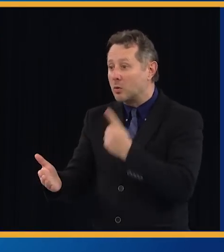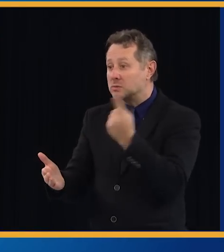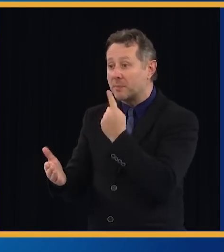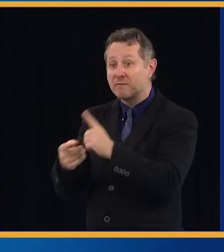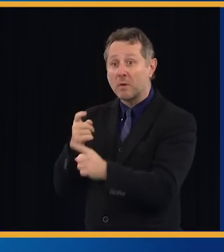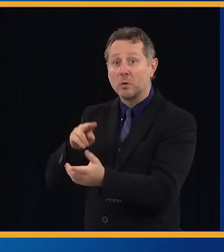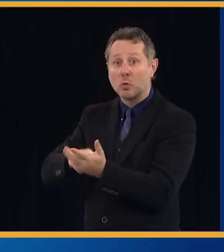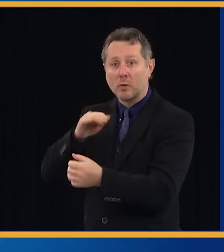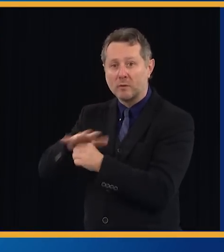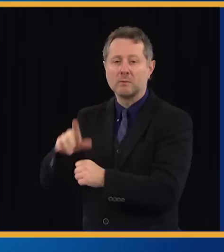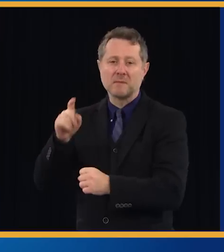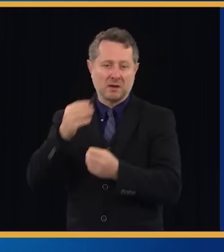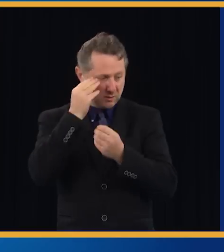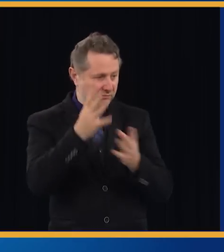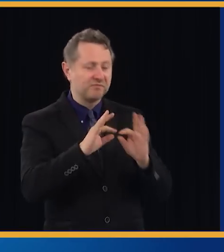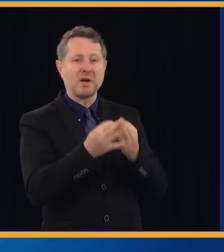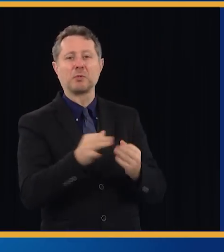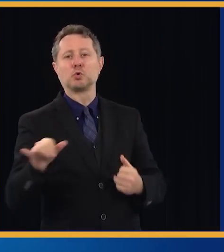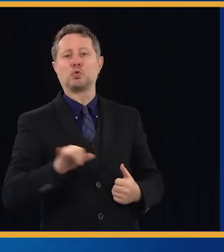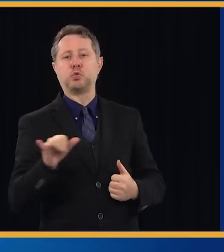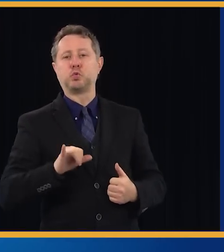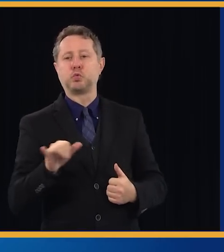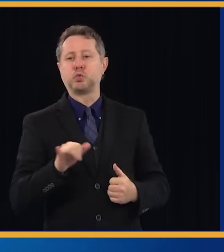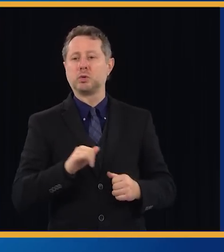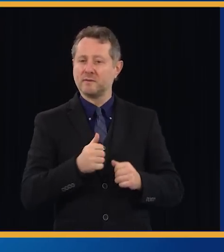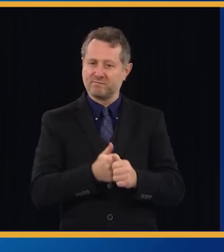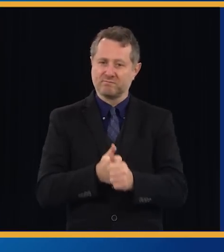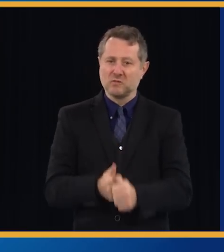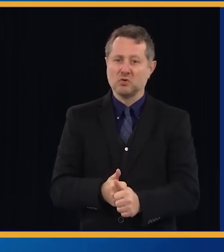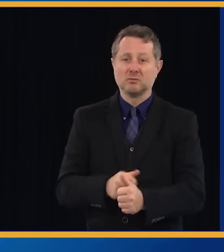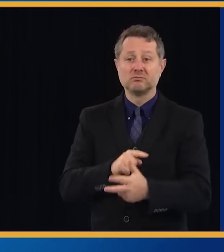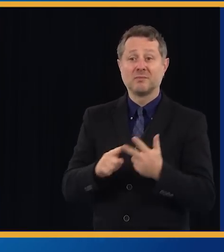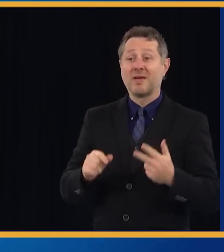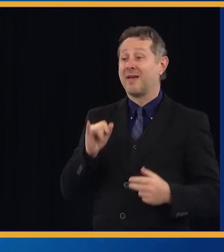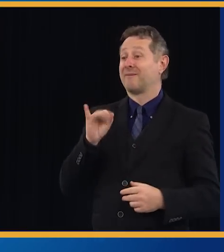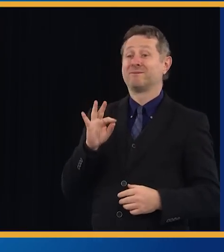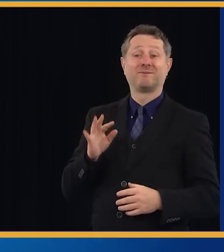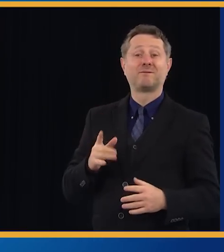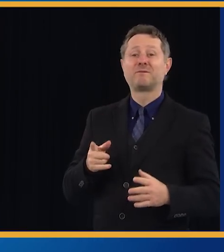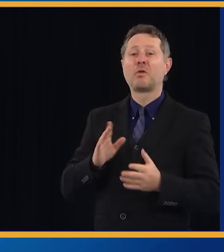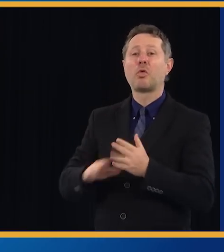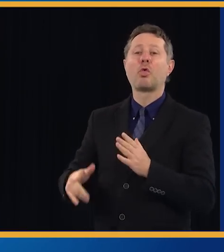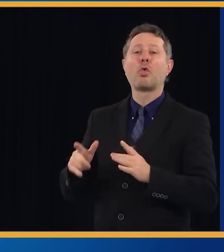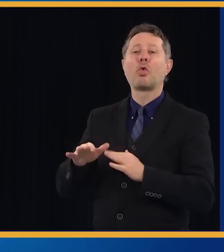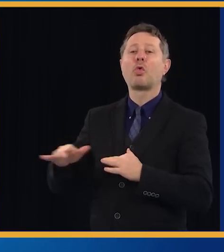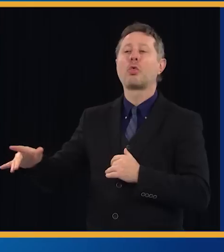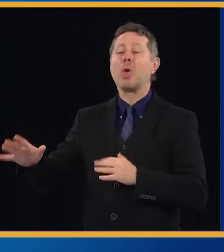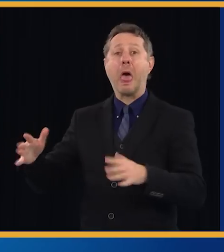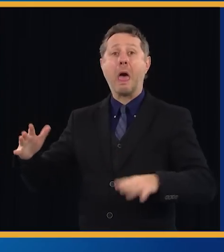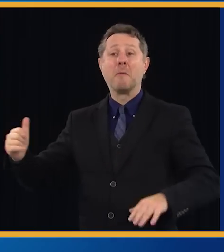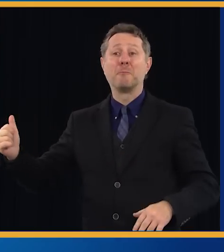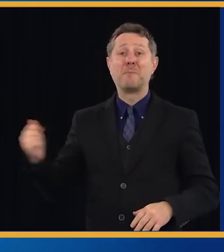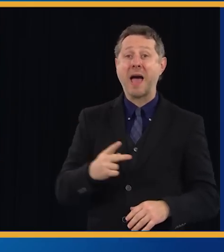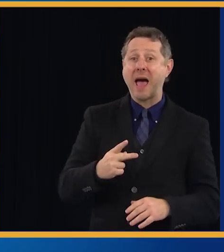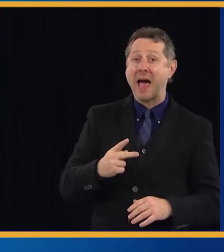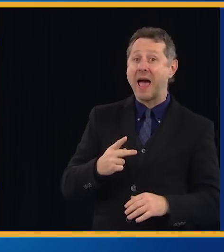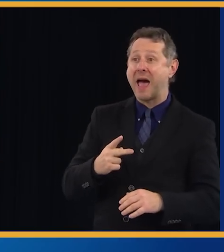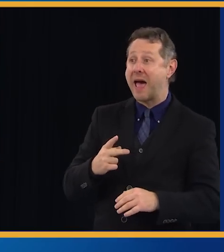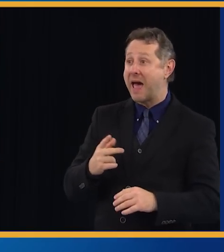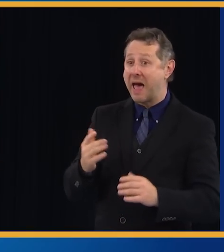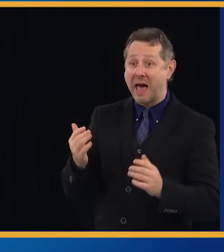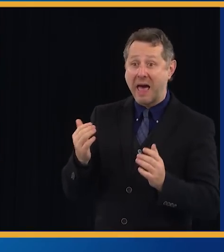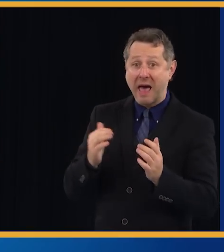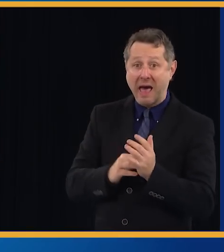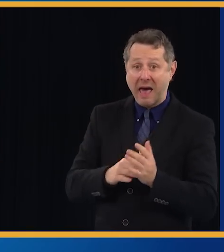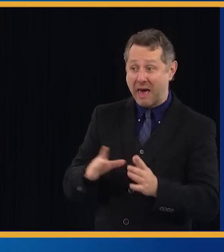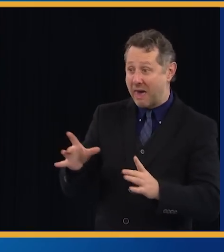And they have to readmit COVID-positive residents, but only if they have the ability to